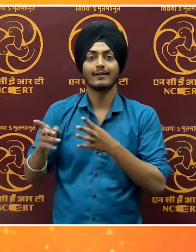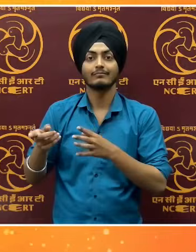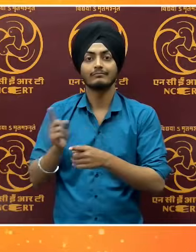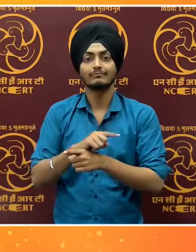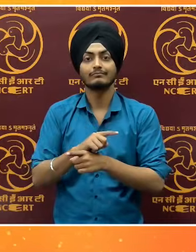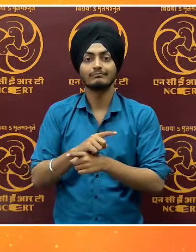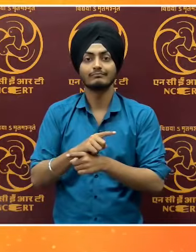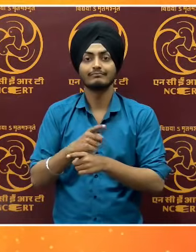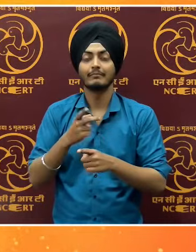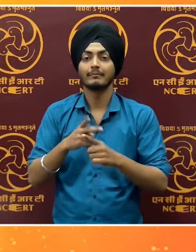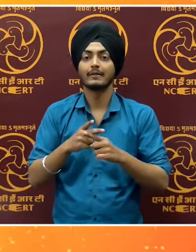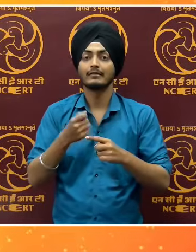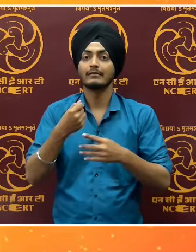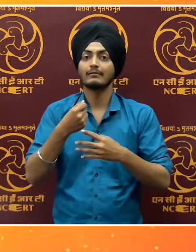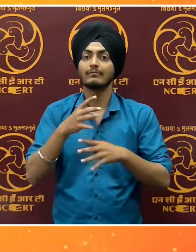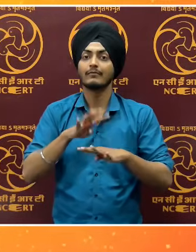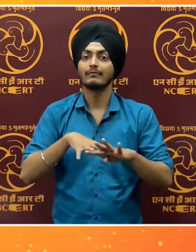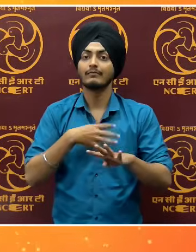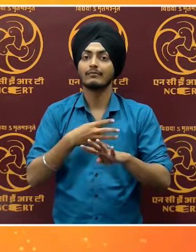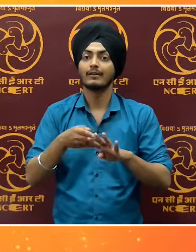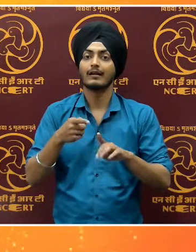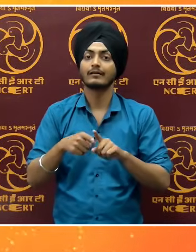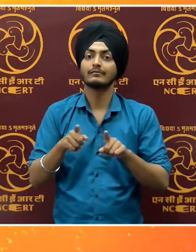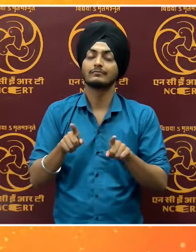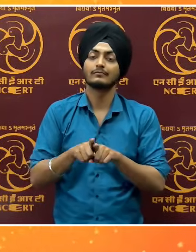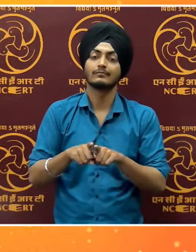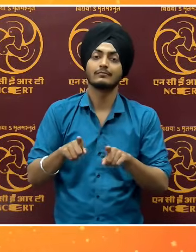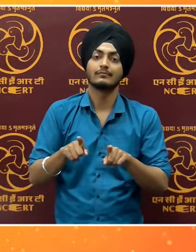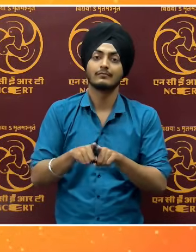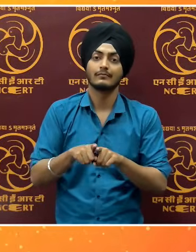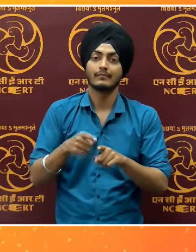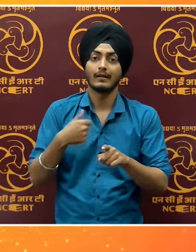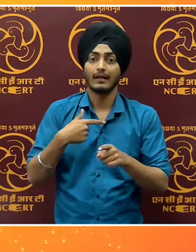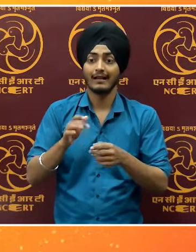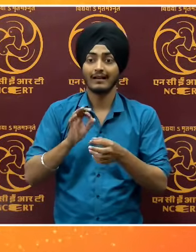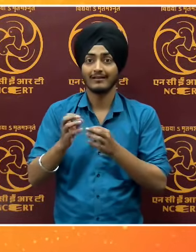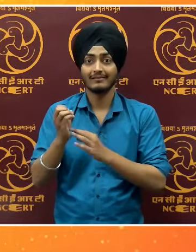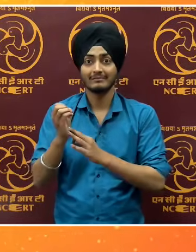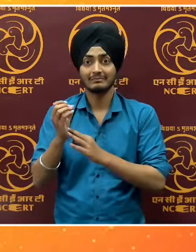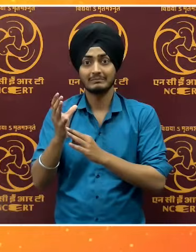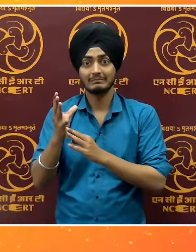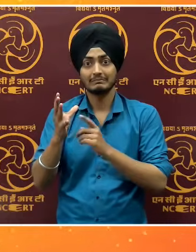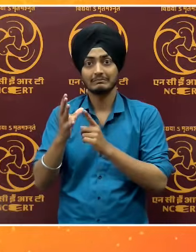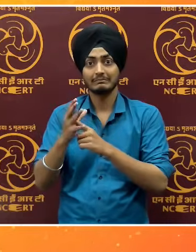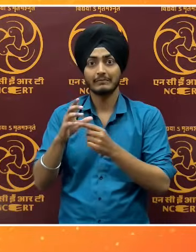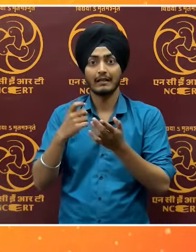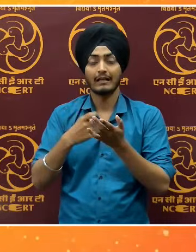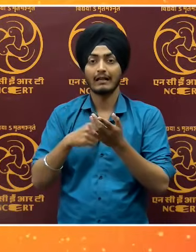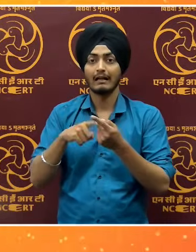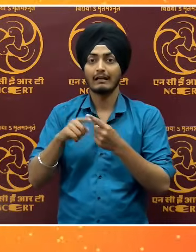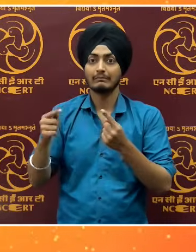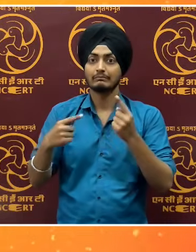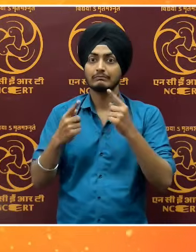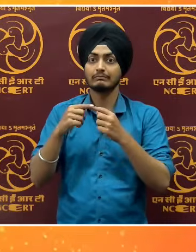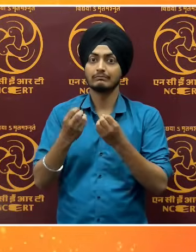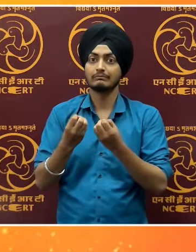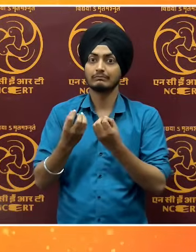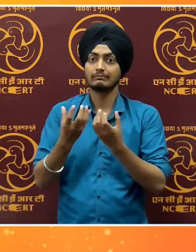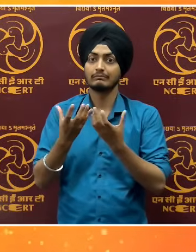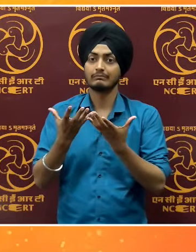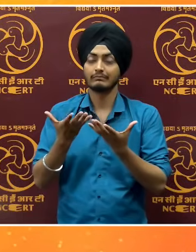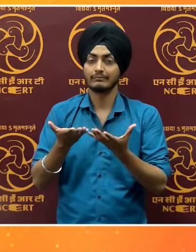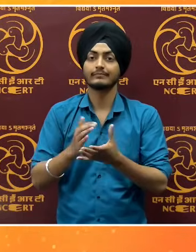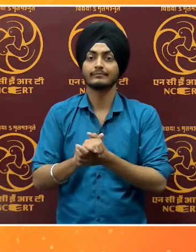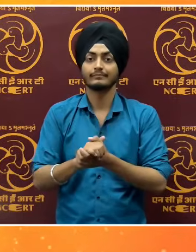on the factor resistance. Since the filament has more resistance, more heat is generated on the